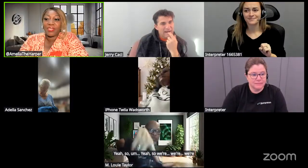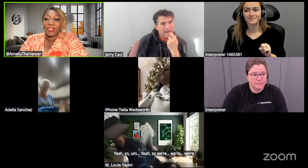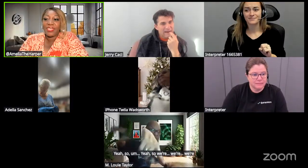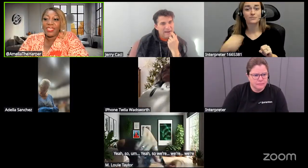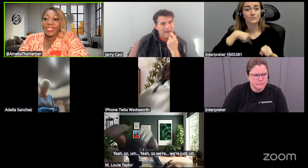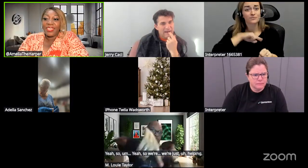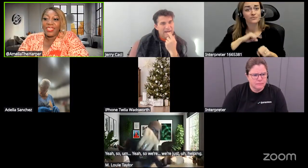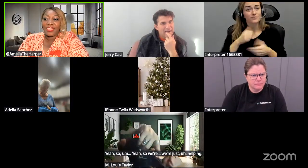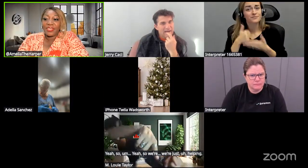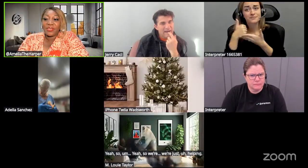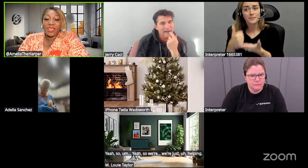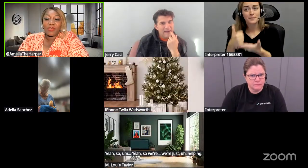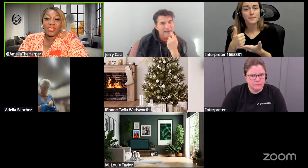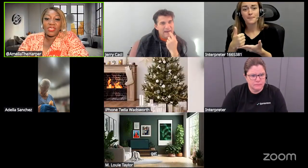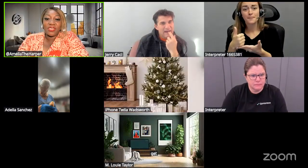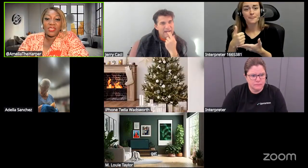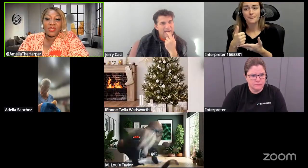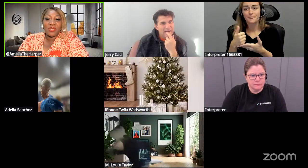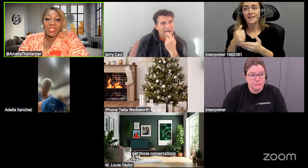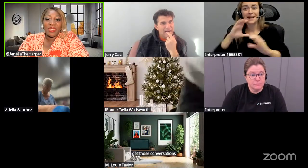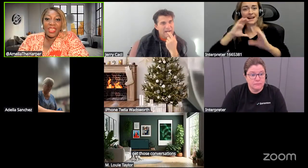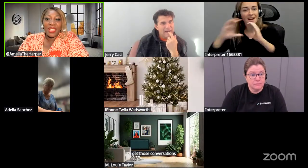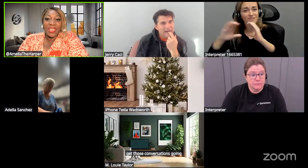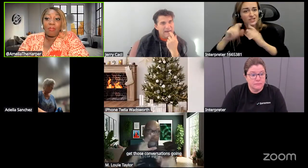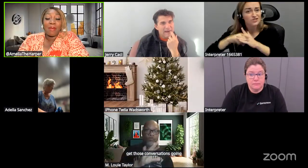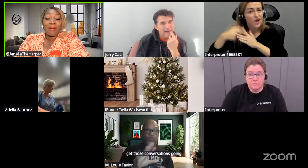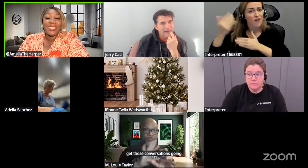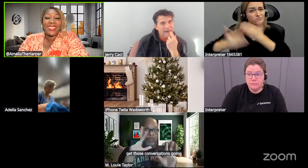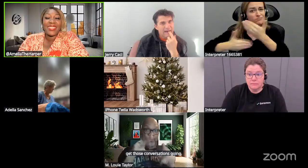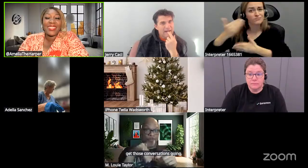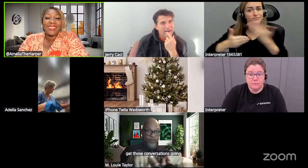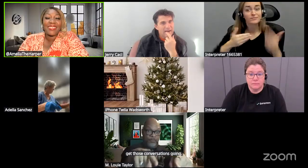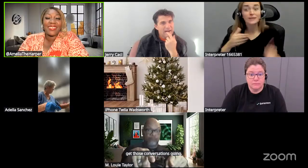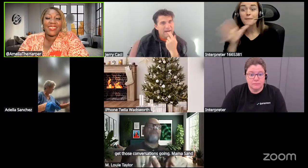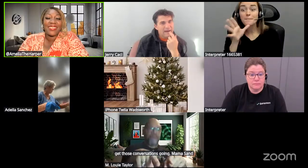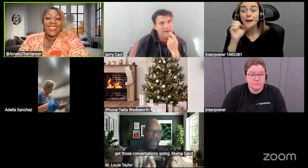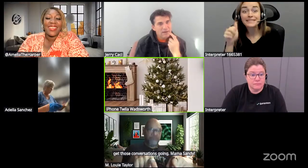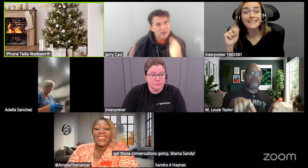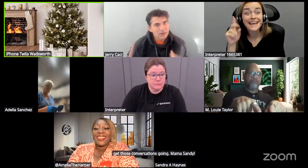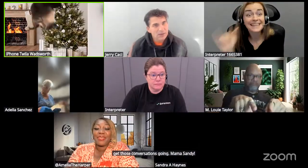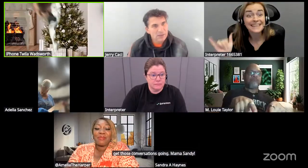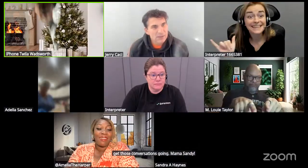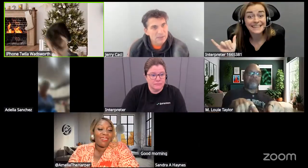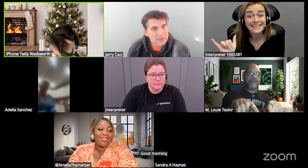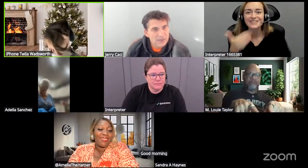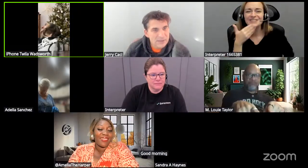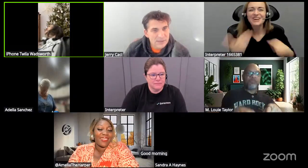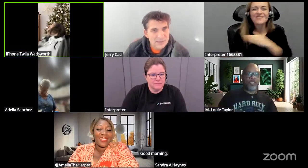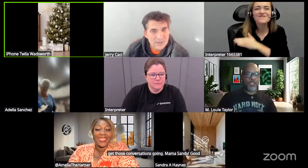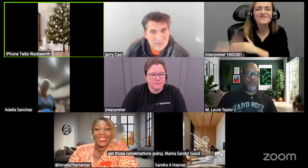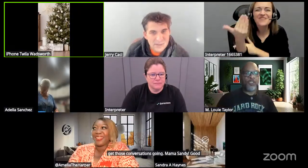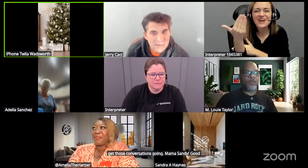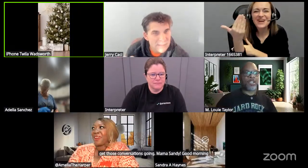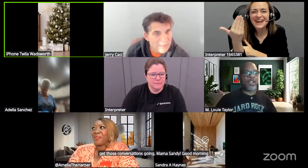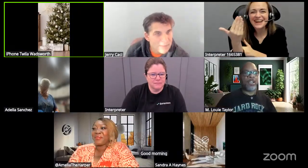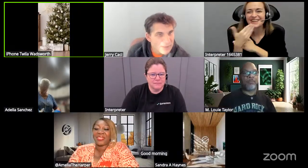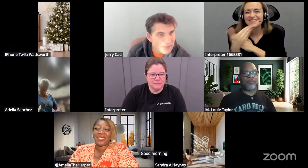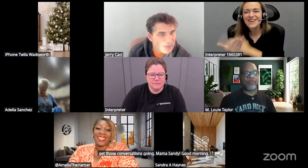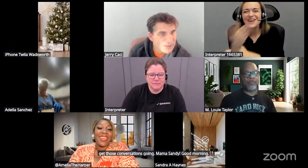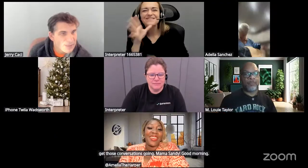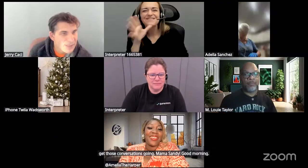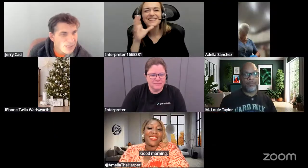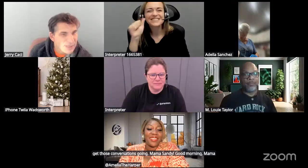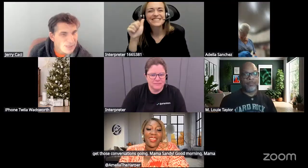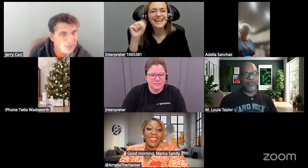helping get those conversations going. Mama Sandy, Good good morning, Mama. Good morning, morning, my Mama Sandy.